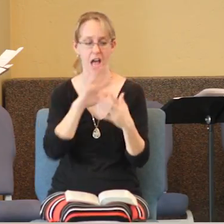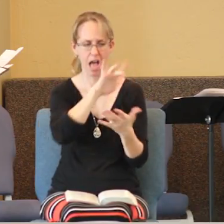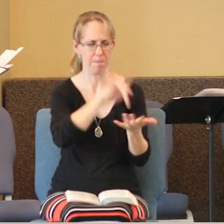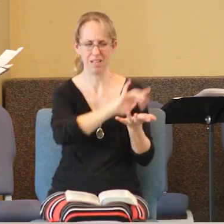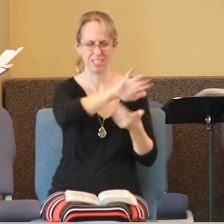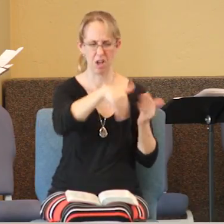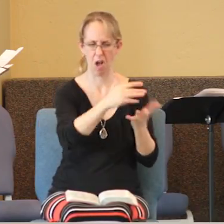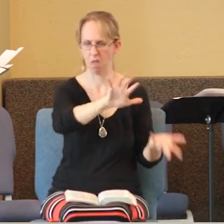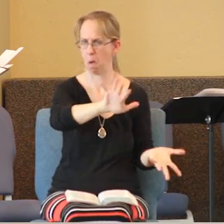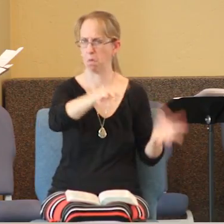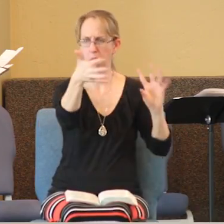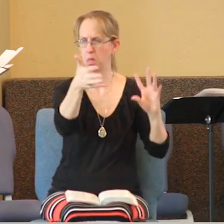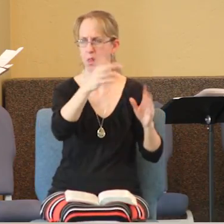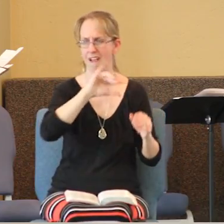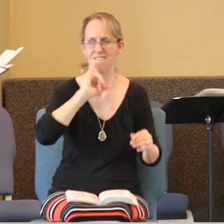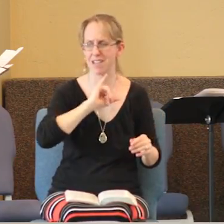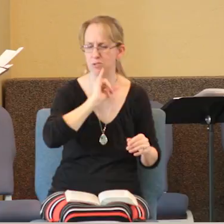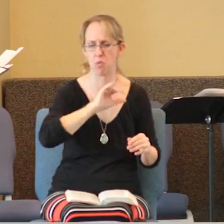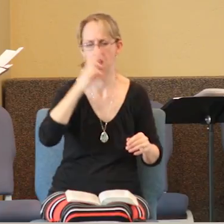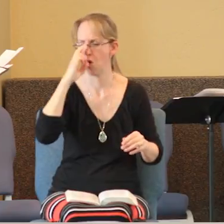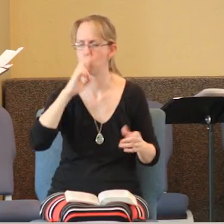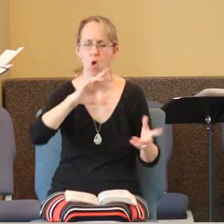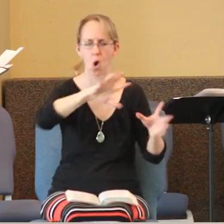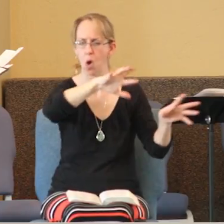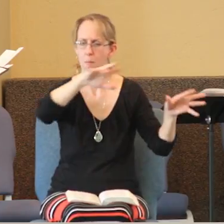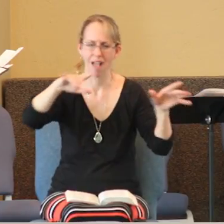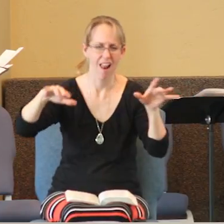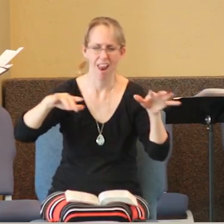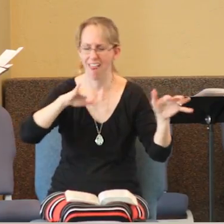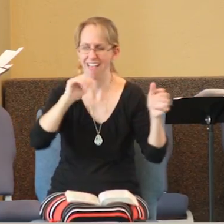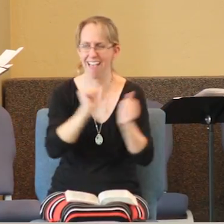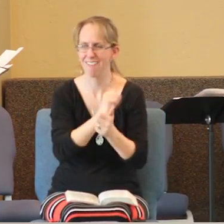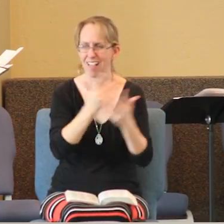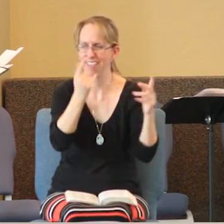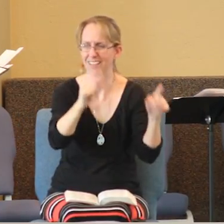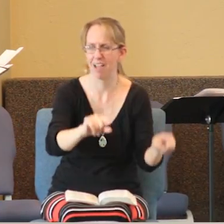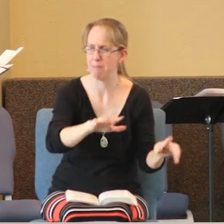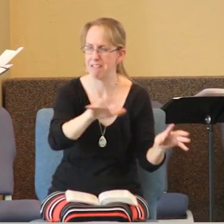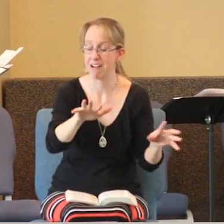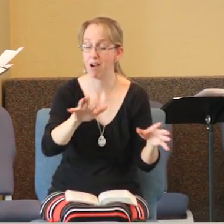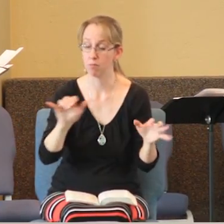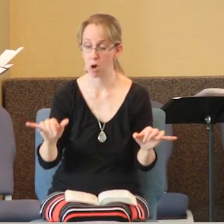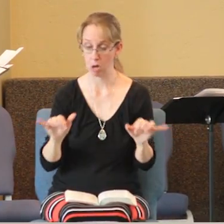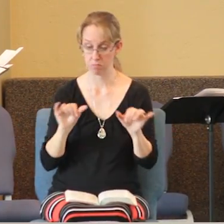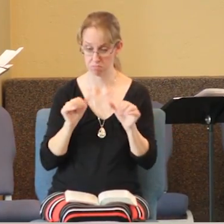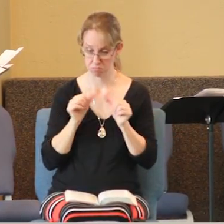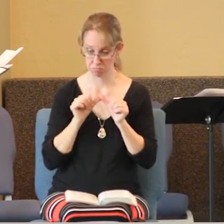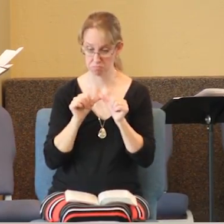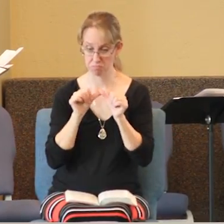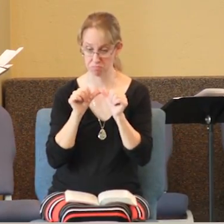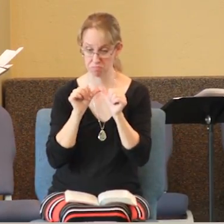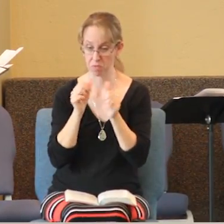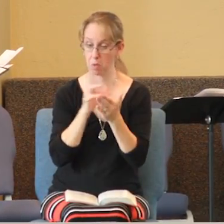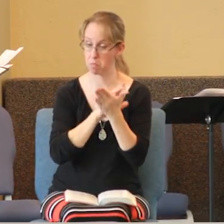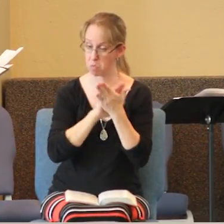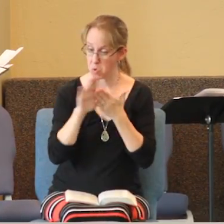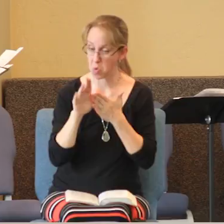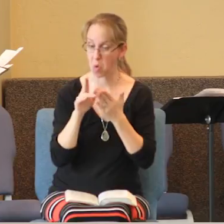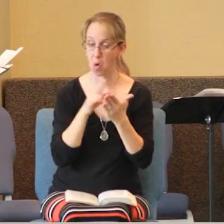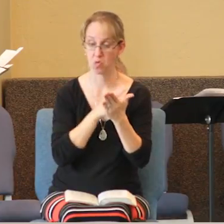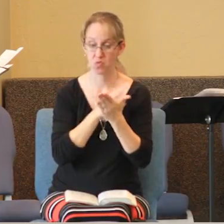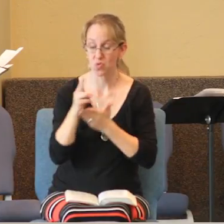of all the debauchery that was Israel and Rome through those days. And yet he remained pure, he